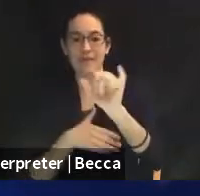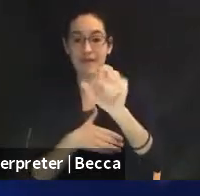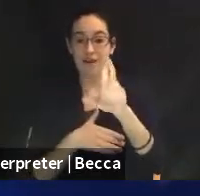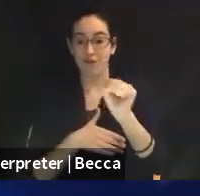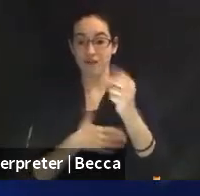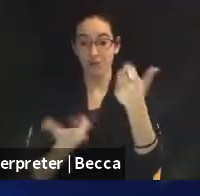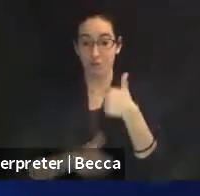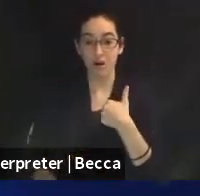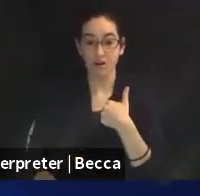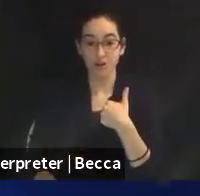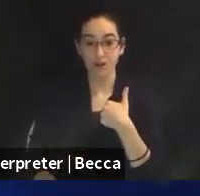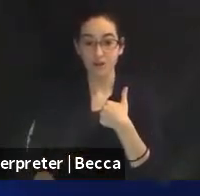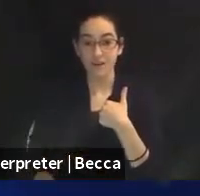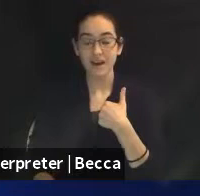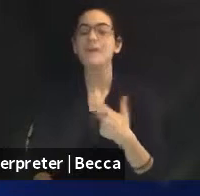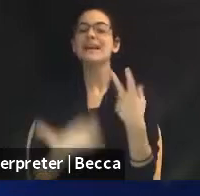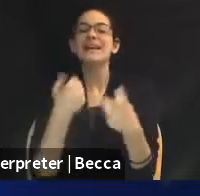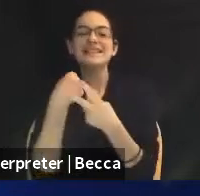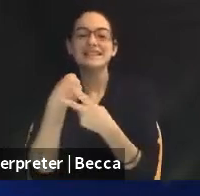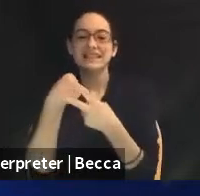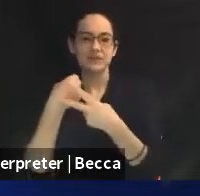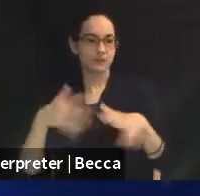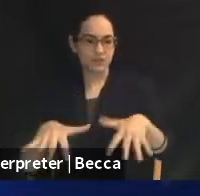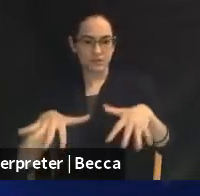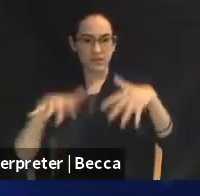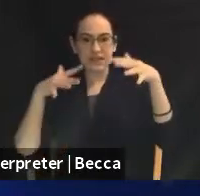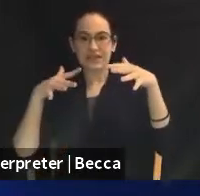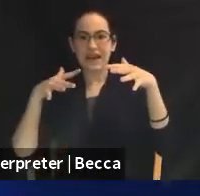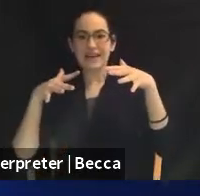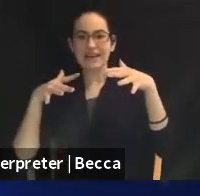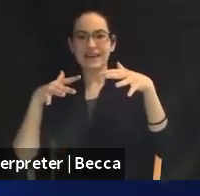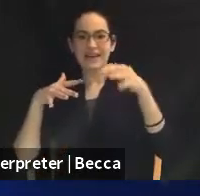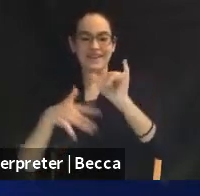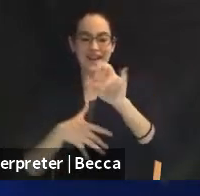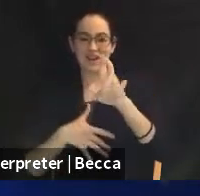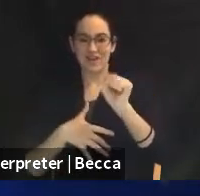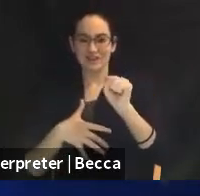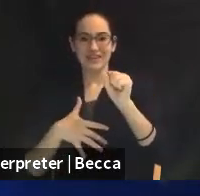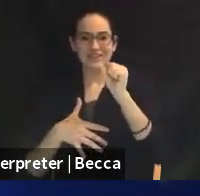know what? It saves me the anxiety of seeing the IRS letter coming to my mailbox.